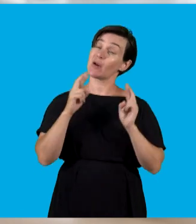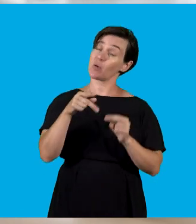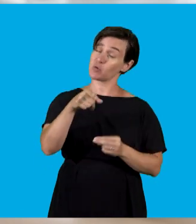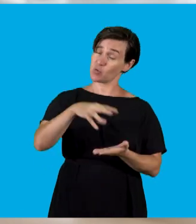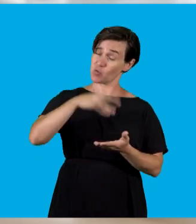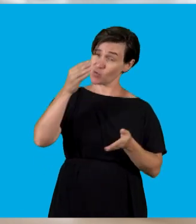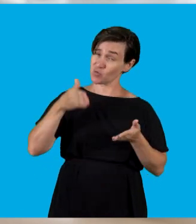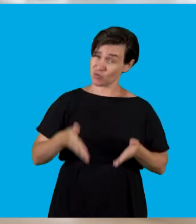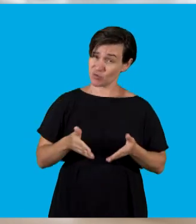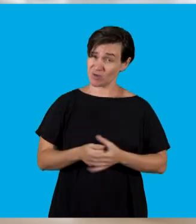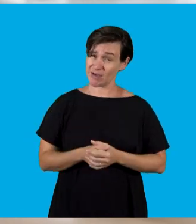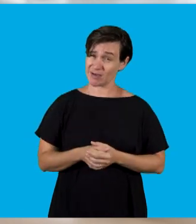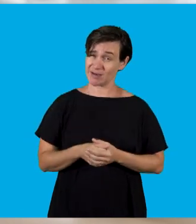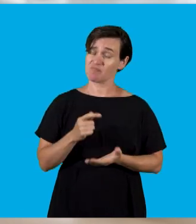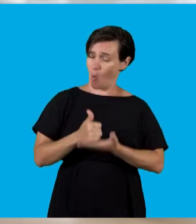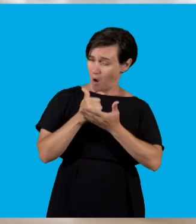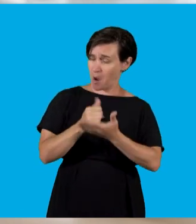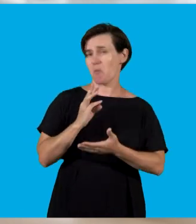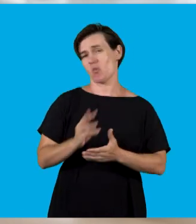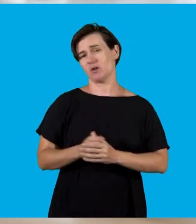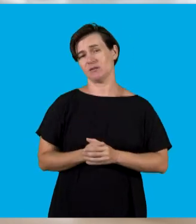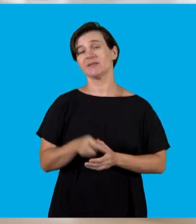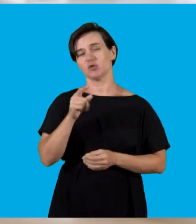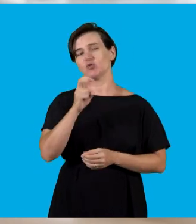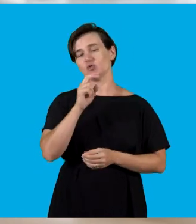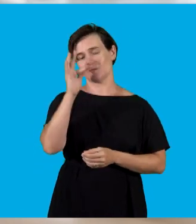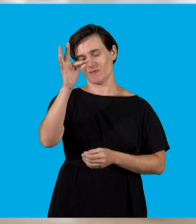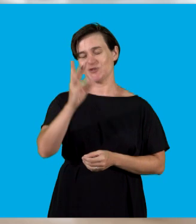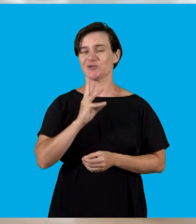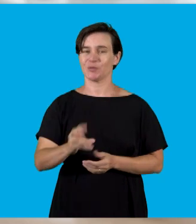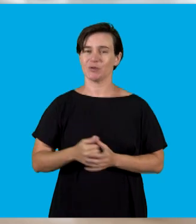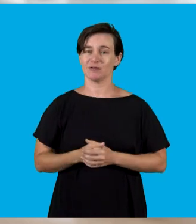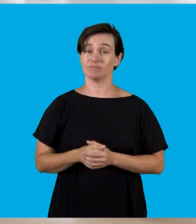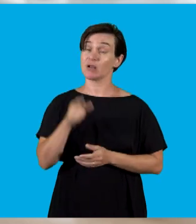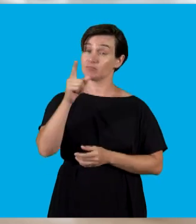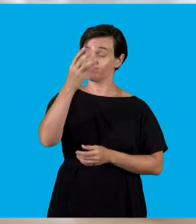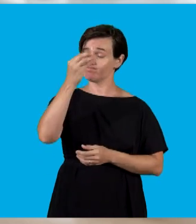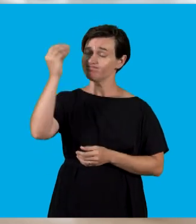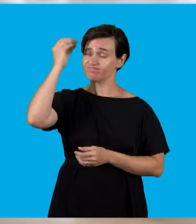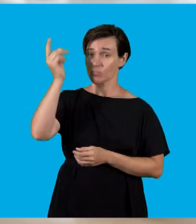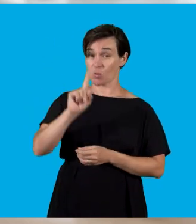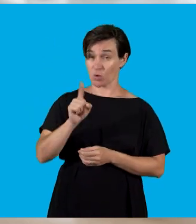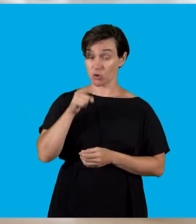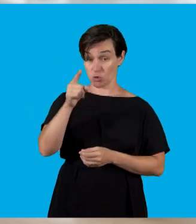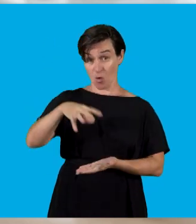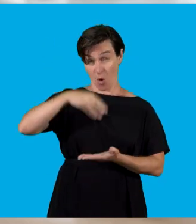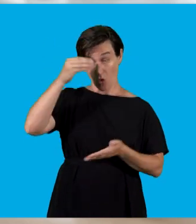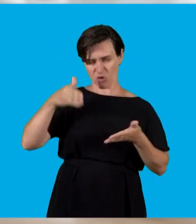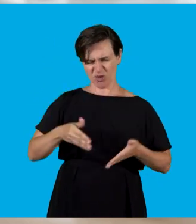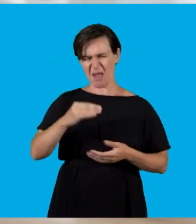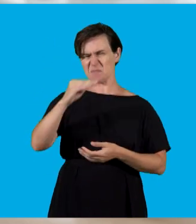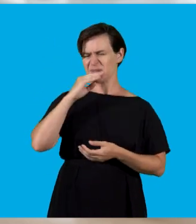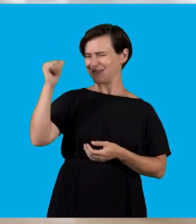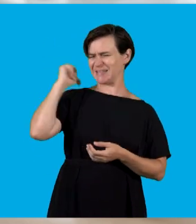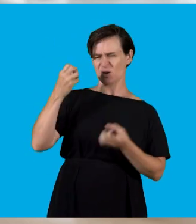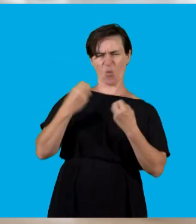I hope that what you learned today is fruitful and you are going to use it in the future. And you need to remember that what you learned